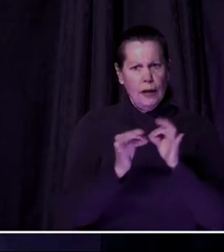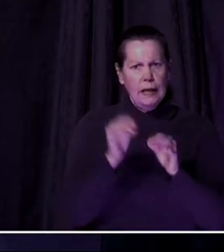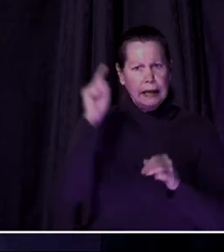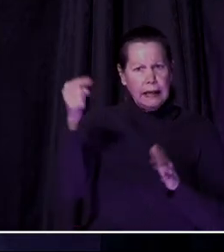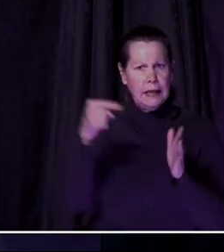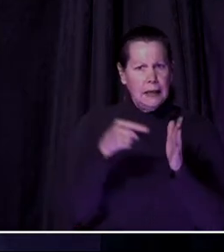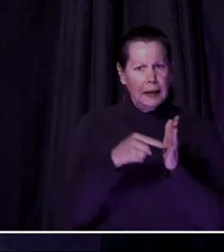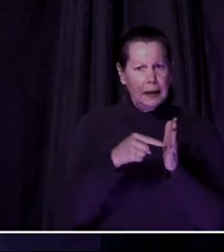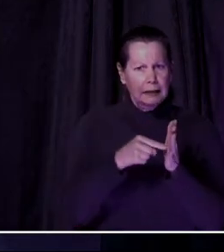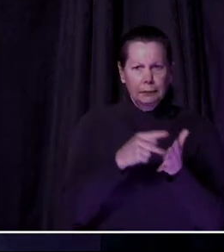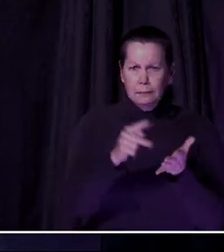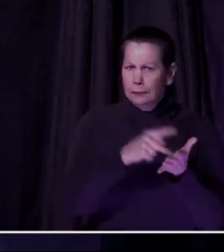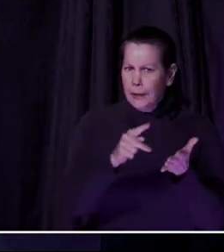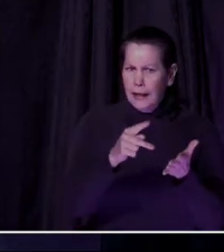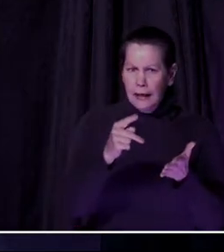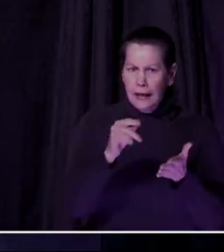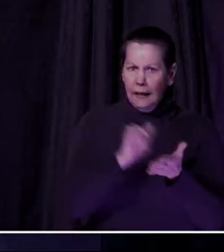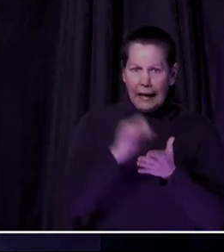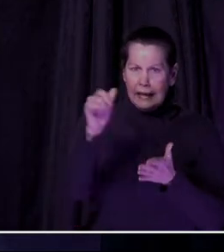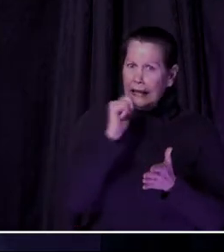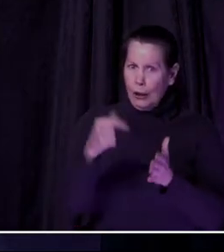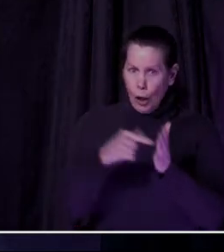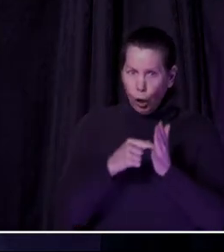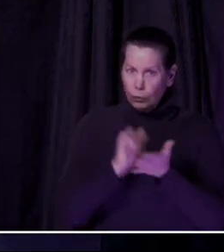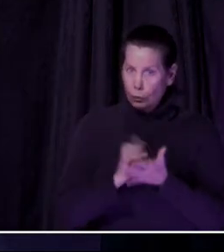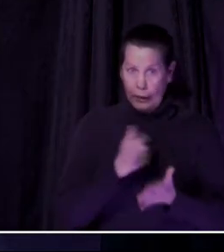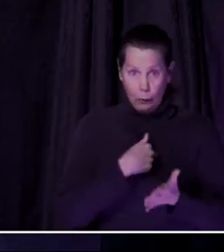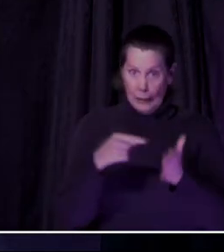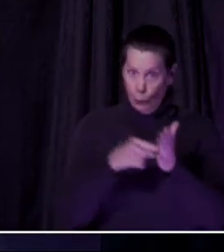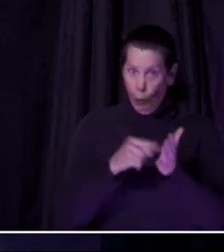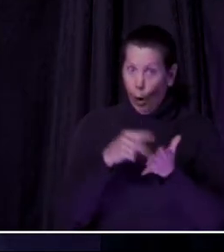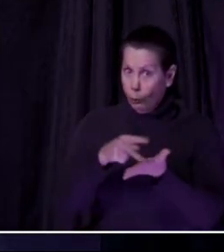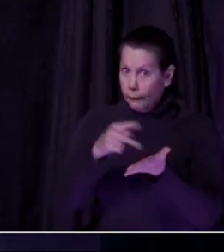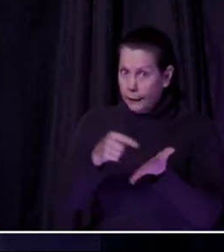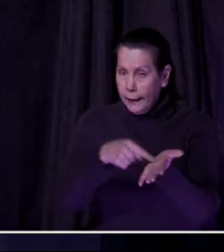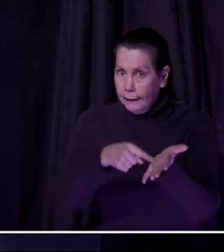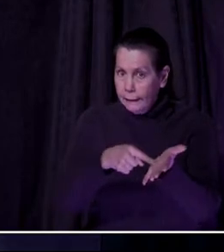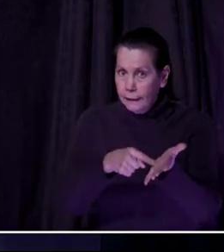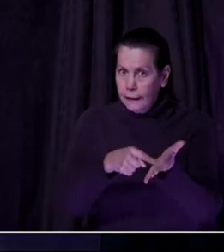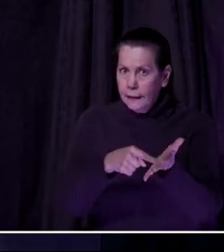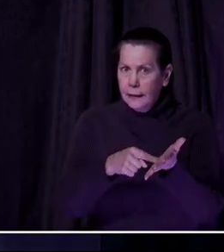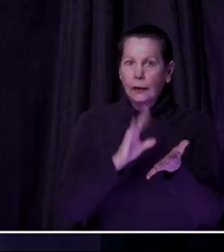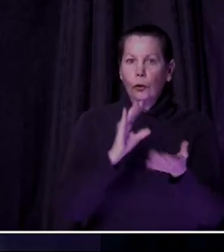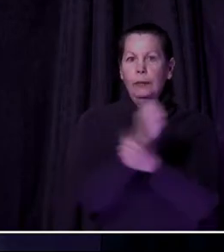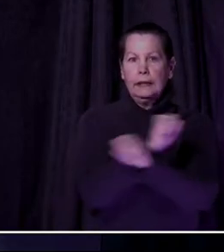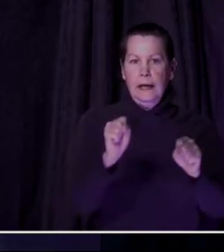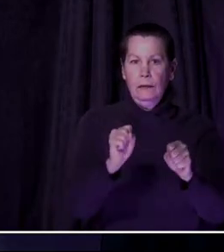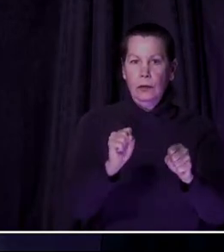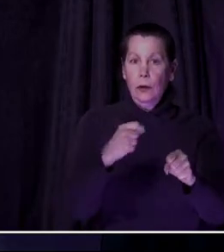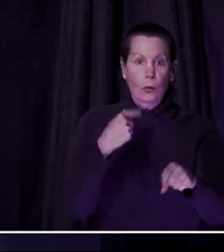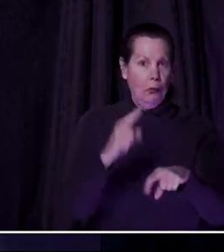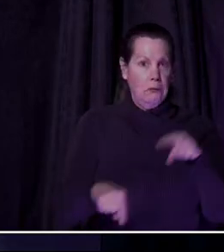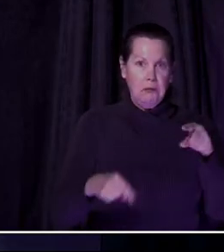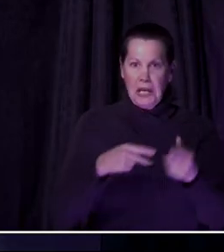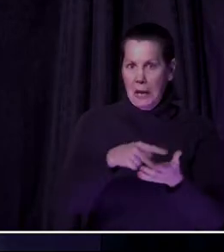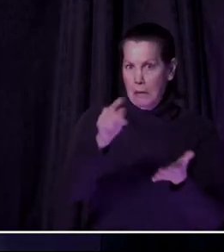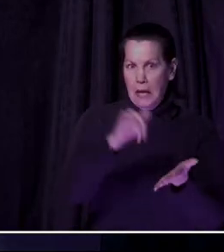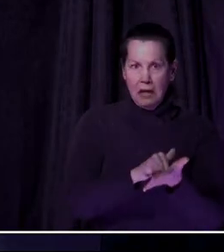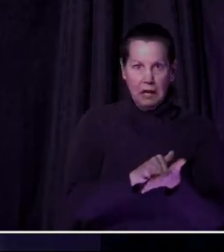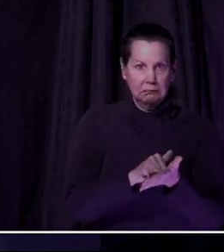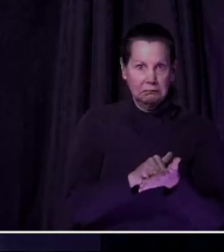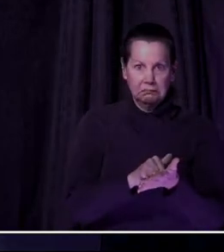did not owe so that we who owed that debt could be saved. We can pay it. We